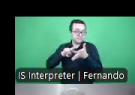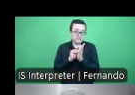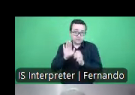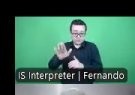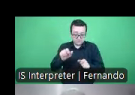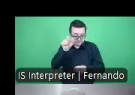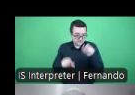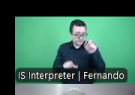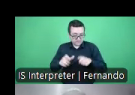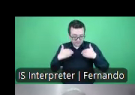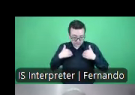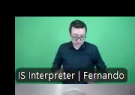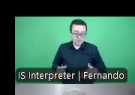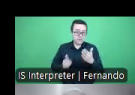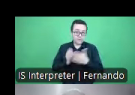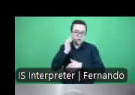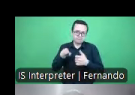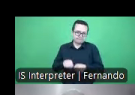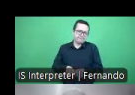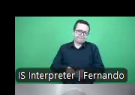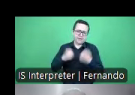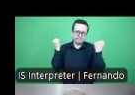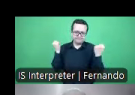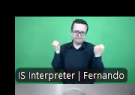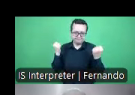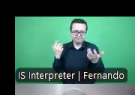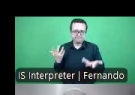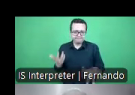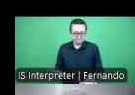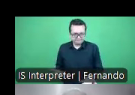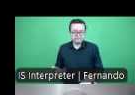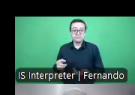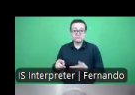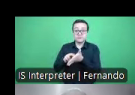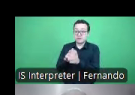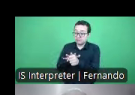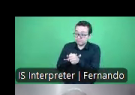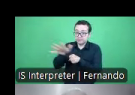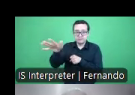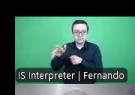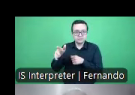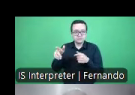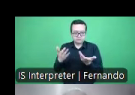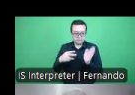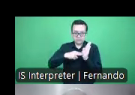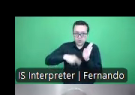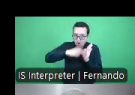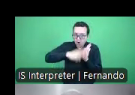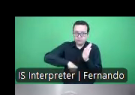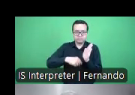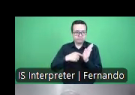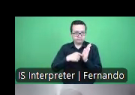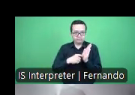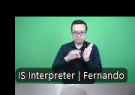lihat psychosocial ada disabilities. 4 And gitu if ya, we 4 saw, pasal yang I told you, kemudian there dilanggar were oleh 4 articles that